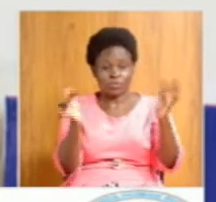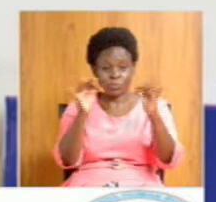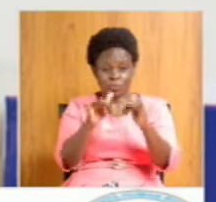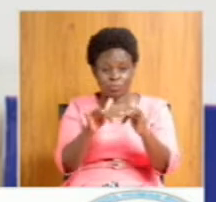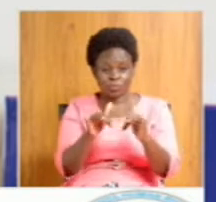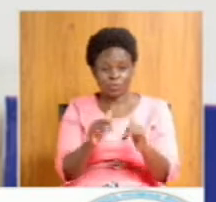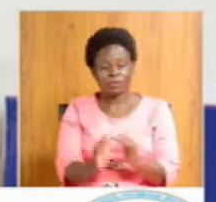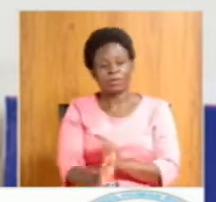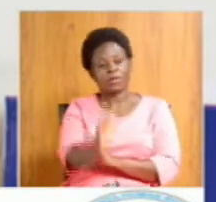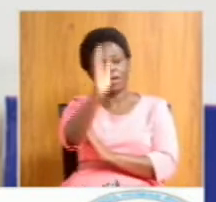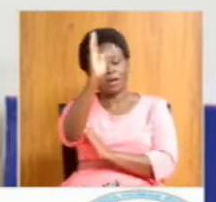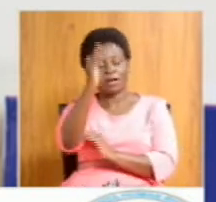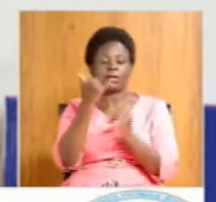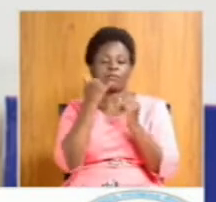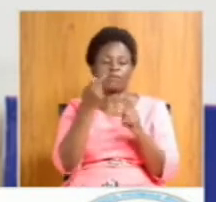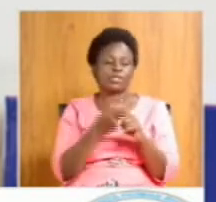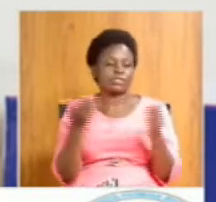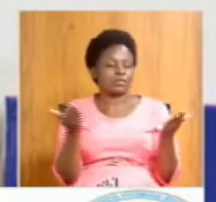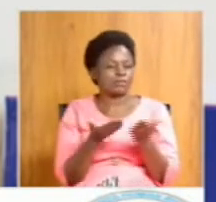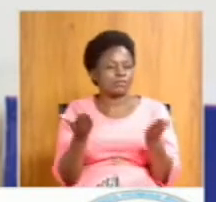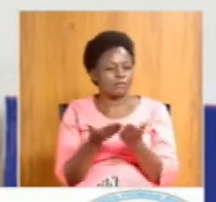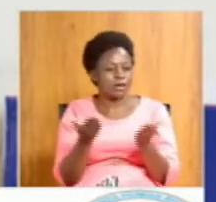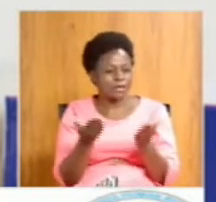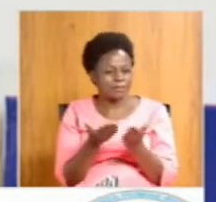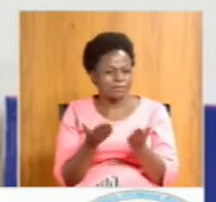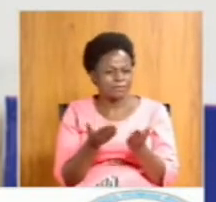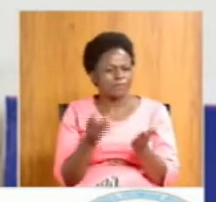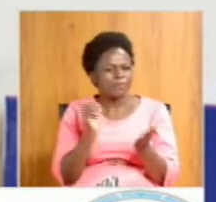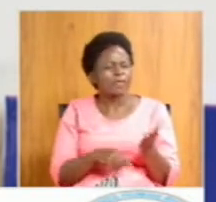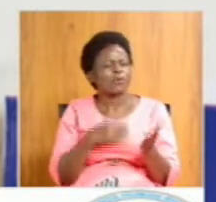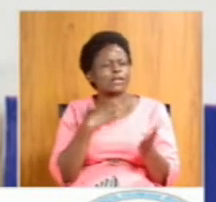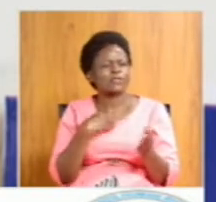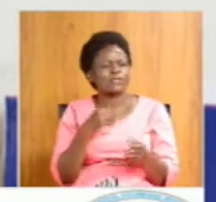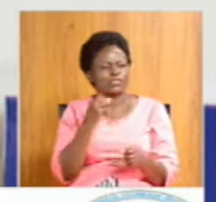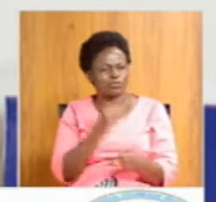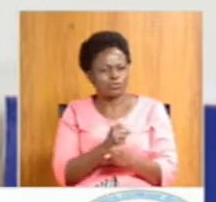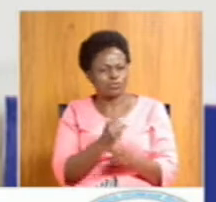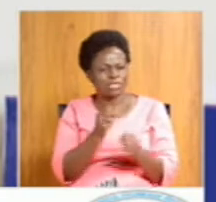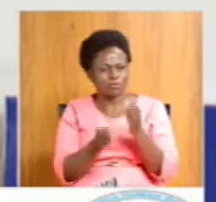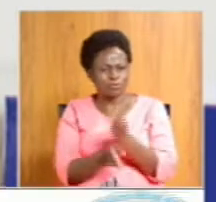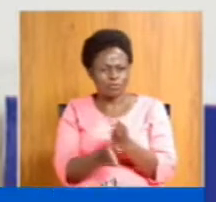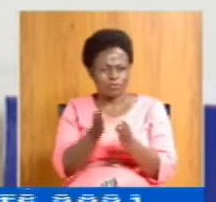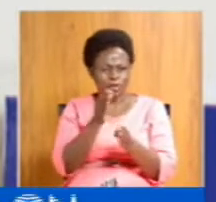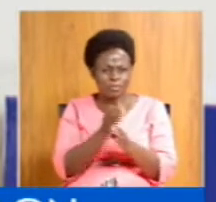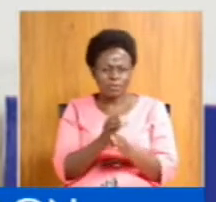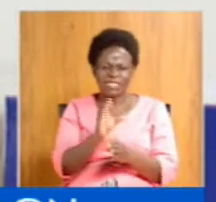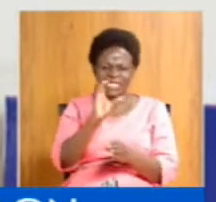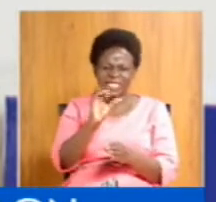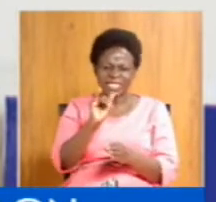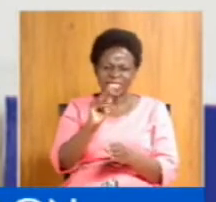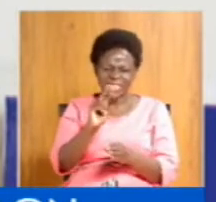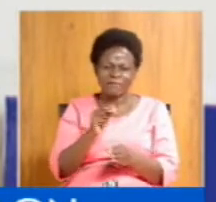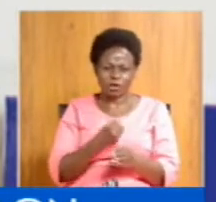and tell us where you are from. And give us what we need to do so that we build civic competence.